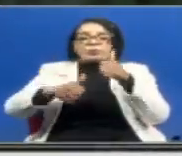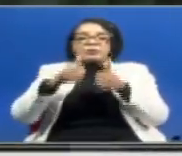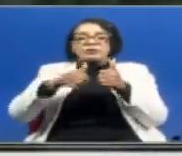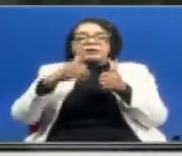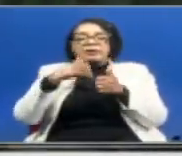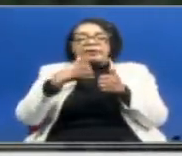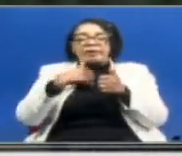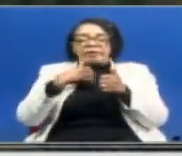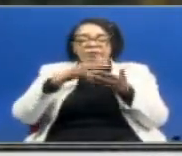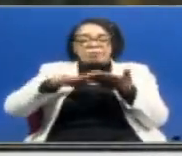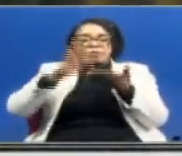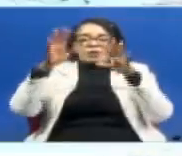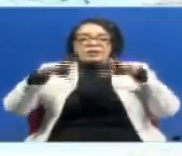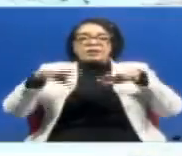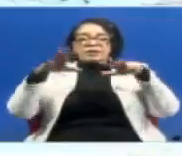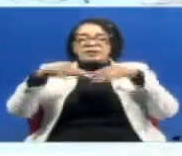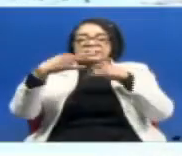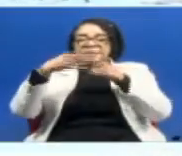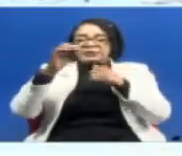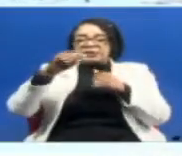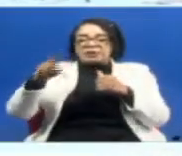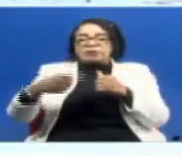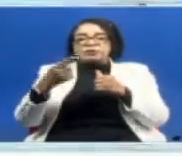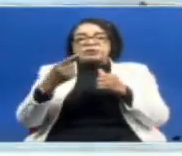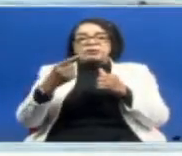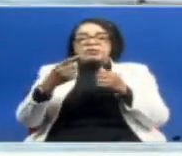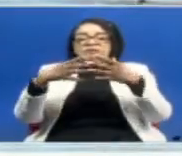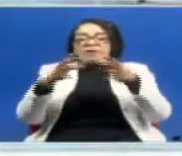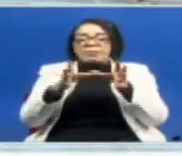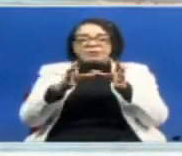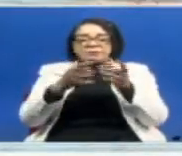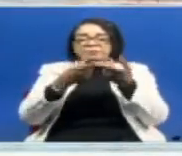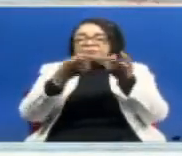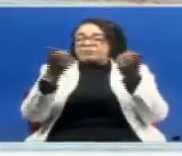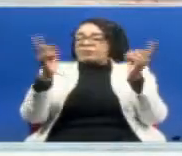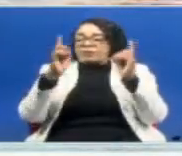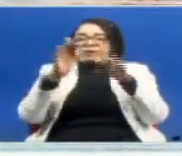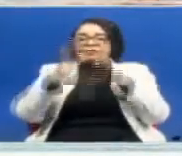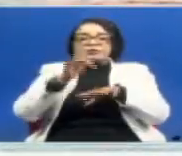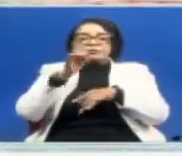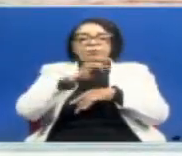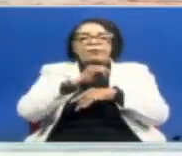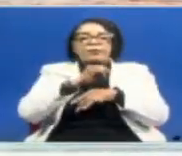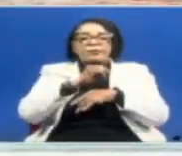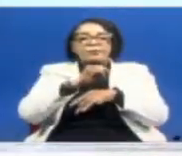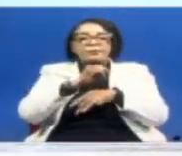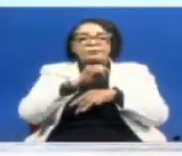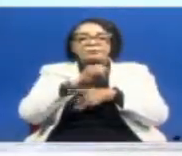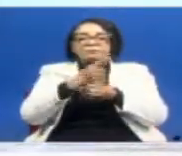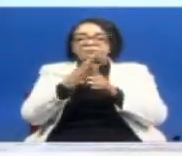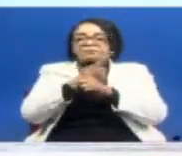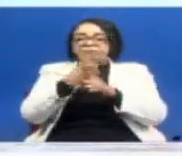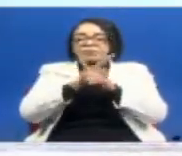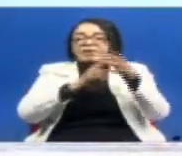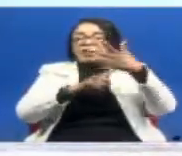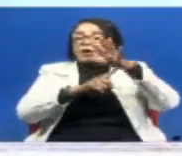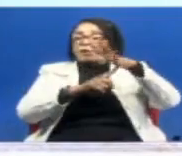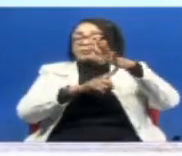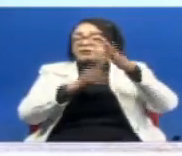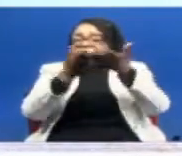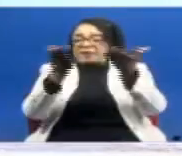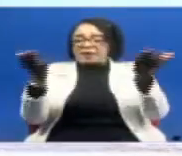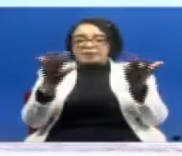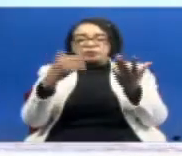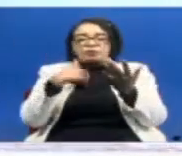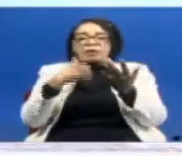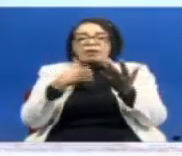rains. 80,000 households across the country have been affected. Several helicopters have been reserved to offer